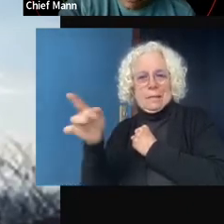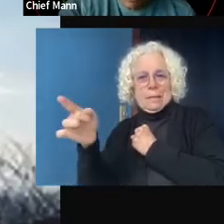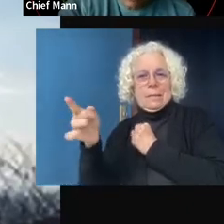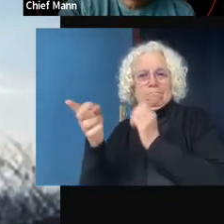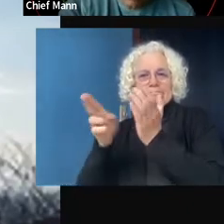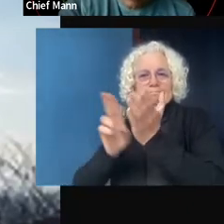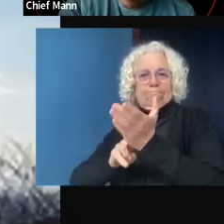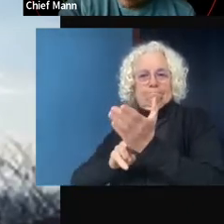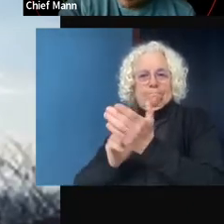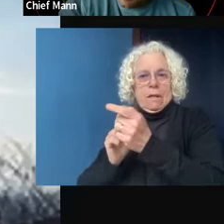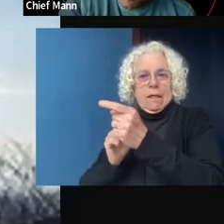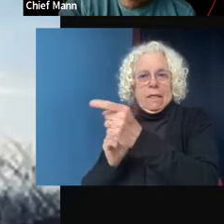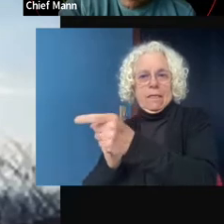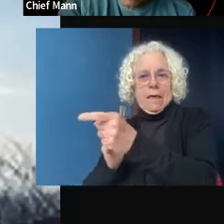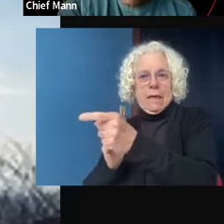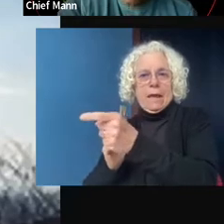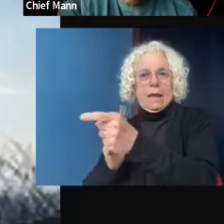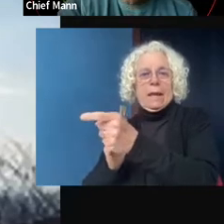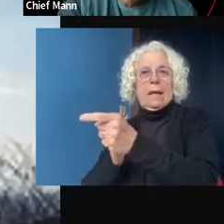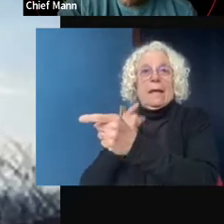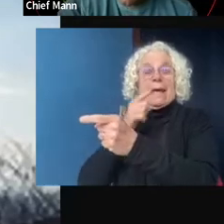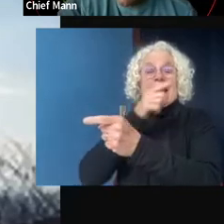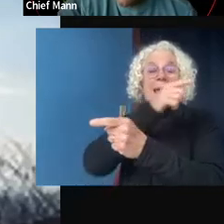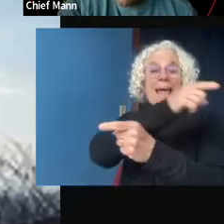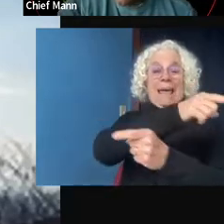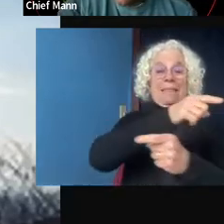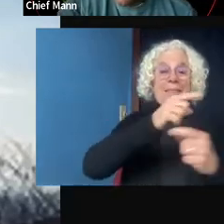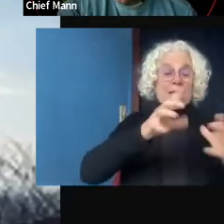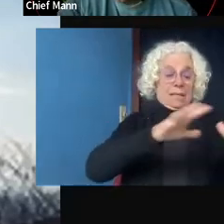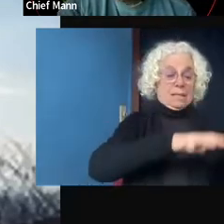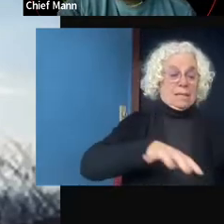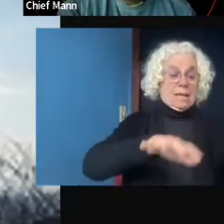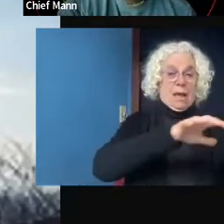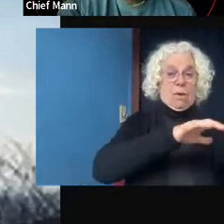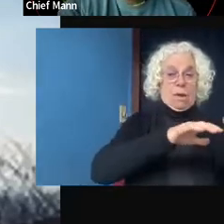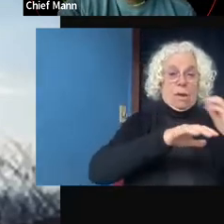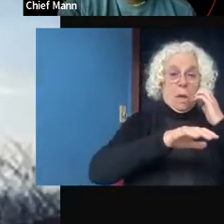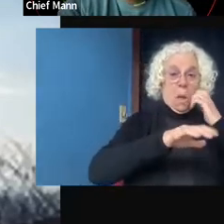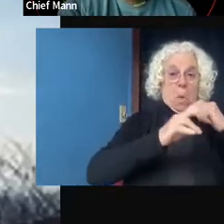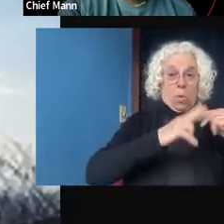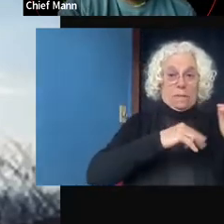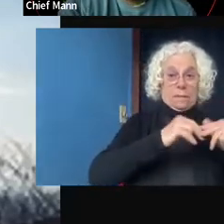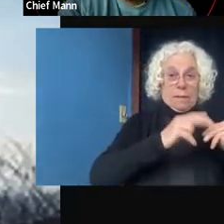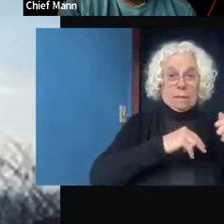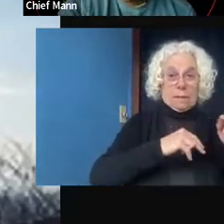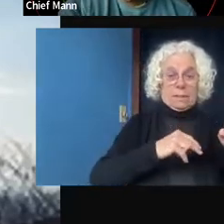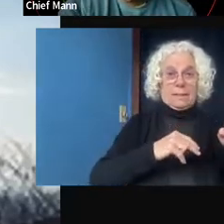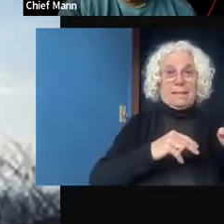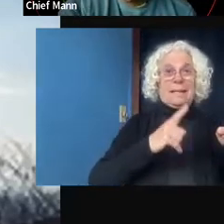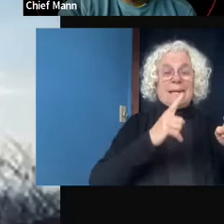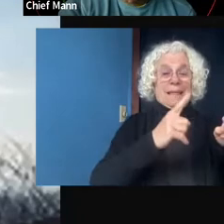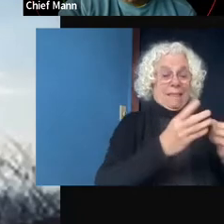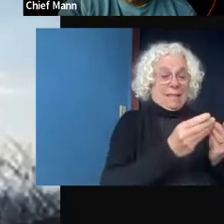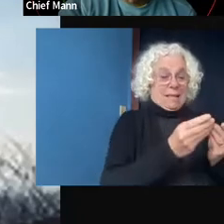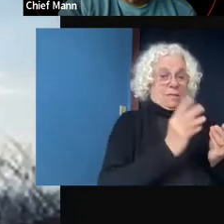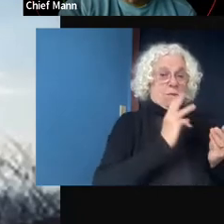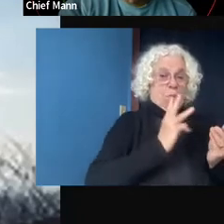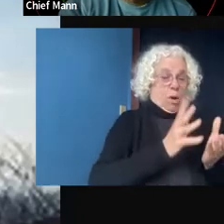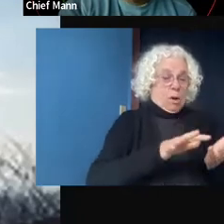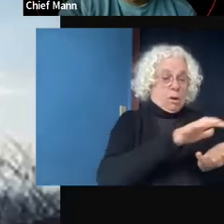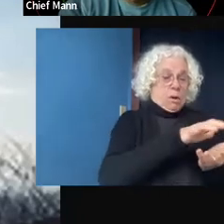began to be built. This reservoir feeds nearly 6 million